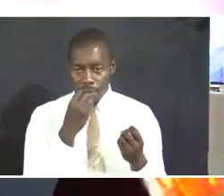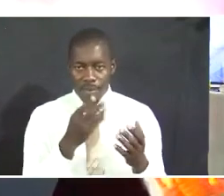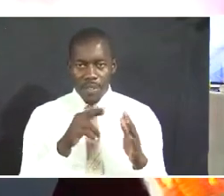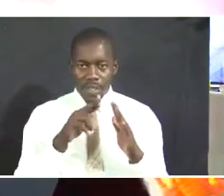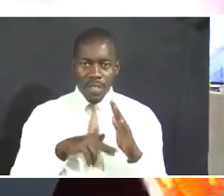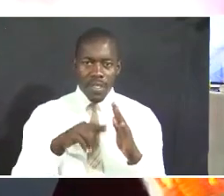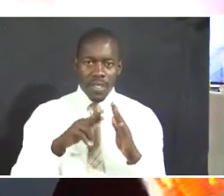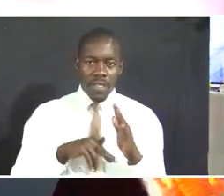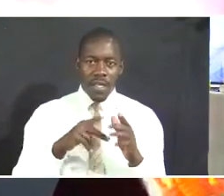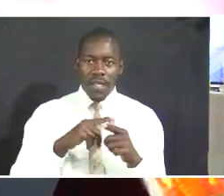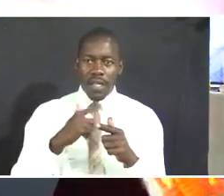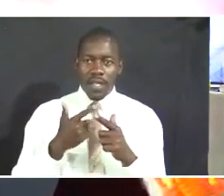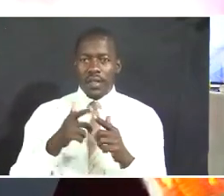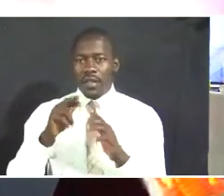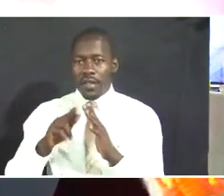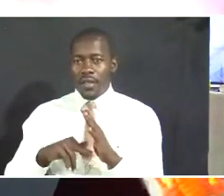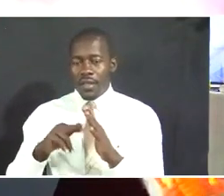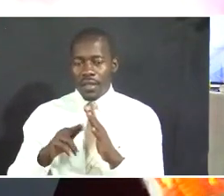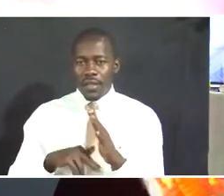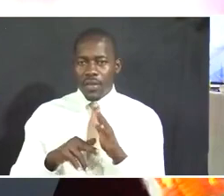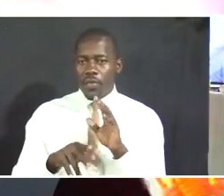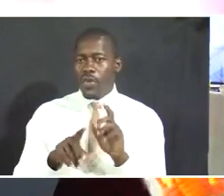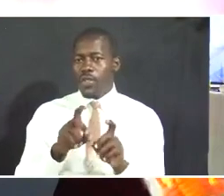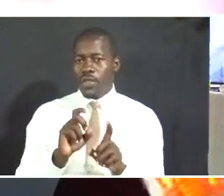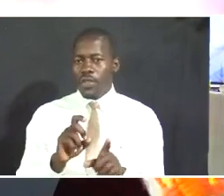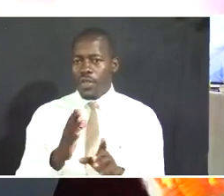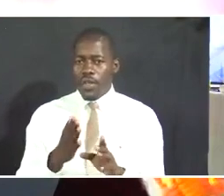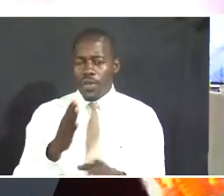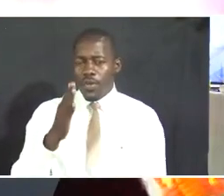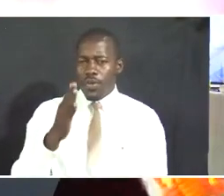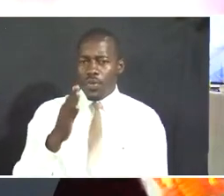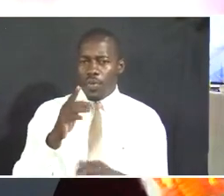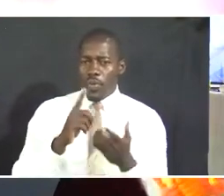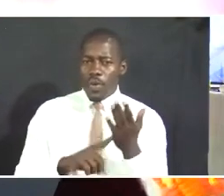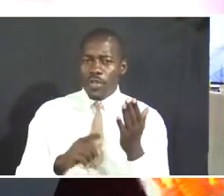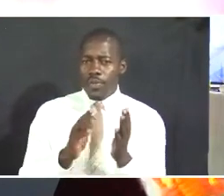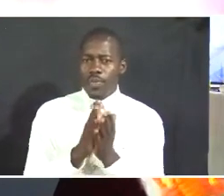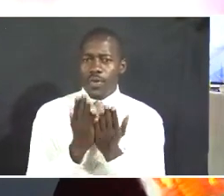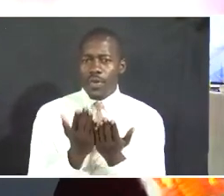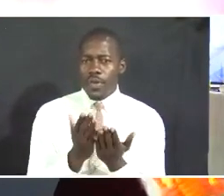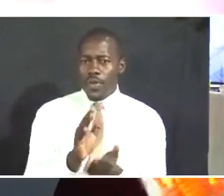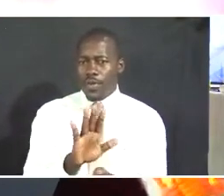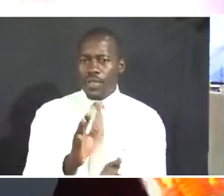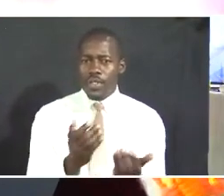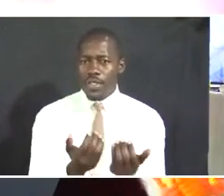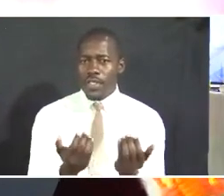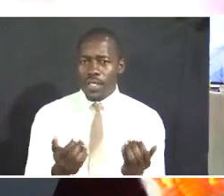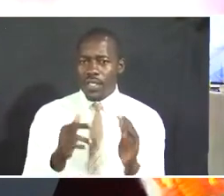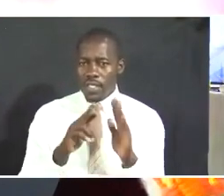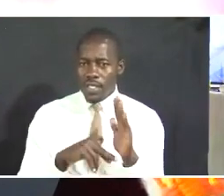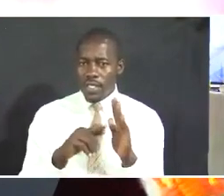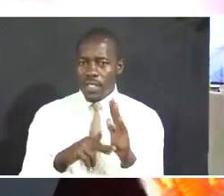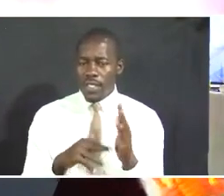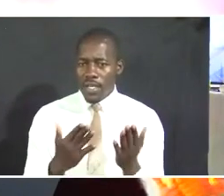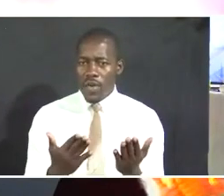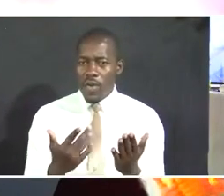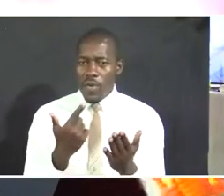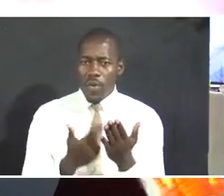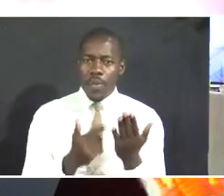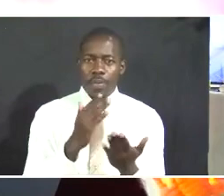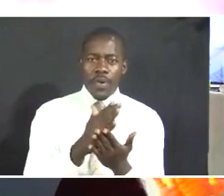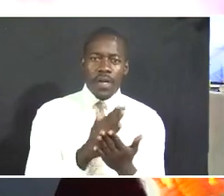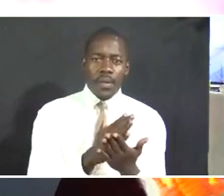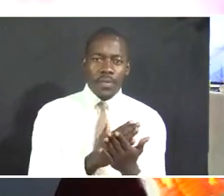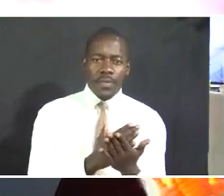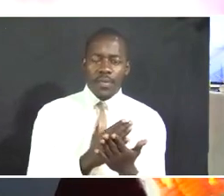reading. Do you mind about getting to know what type of book is it they are reading? What kind of programs they watch from the TV? Do